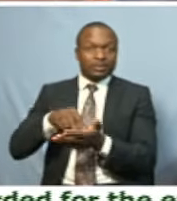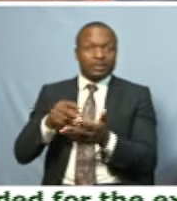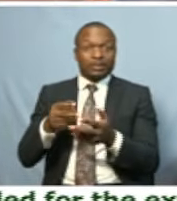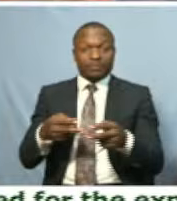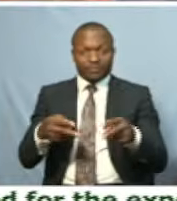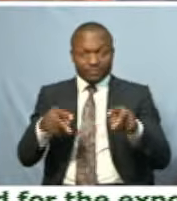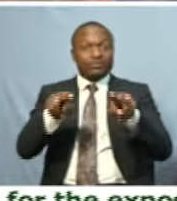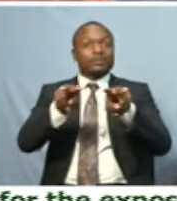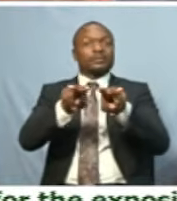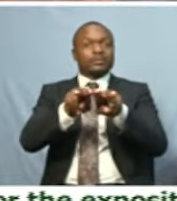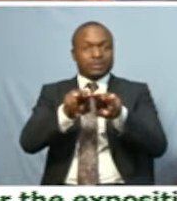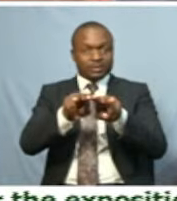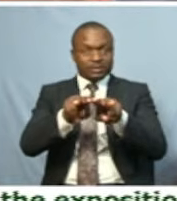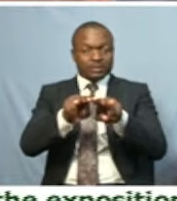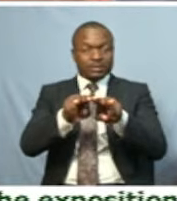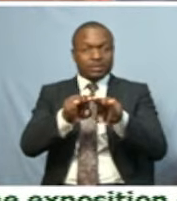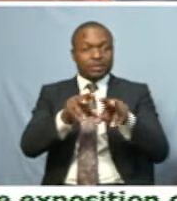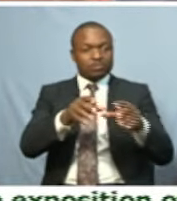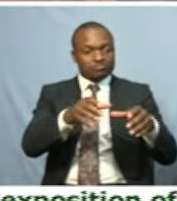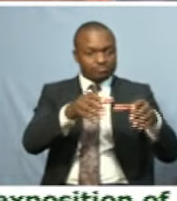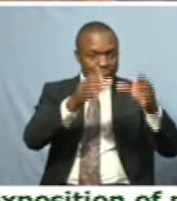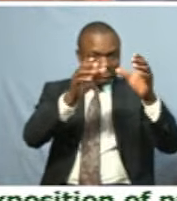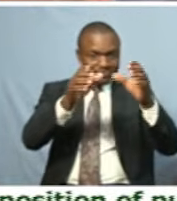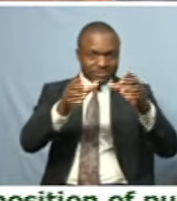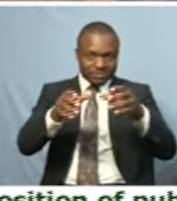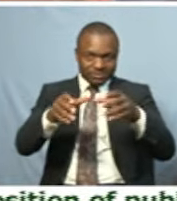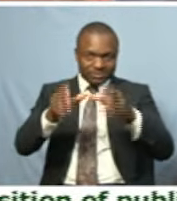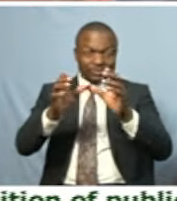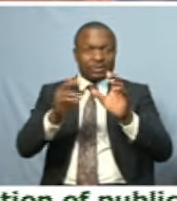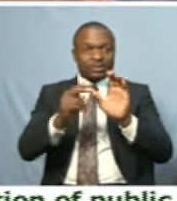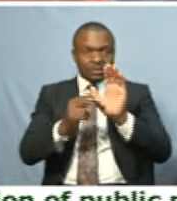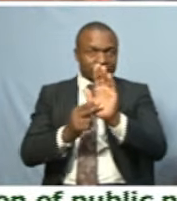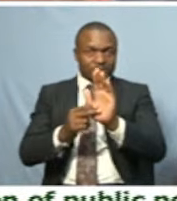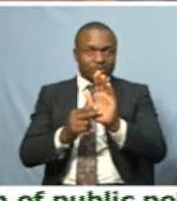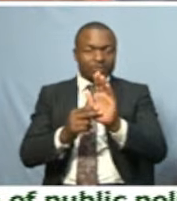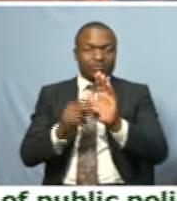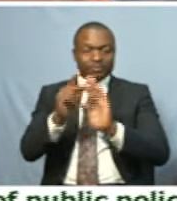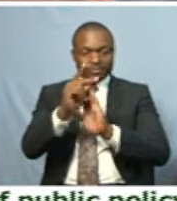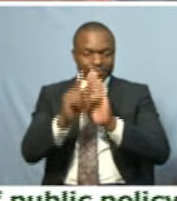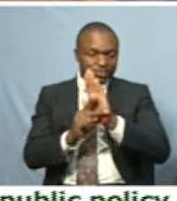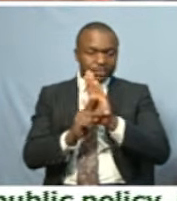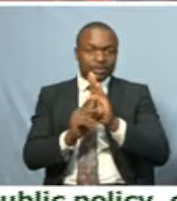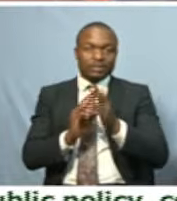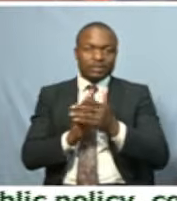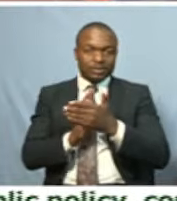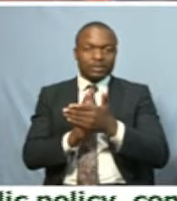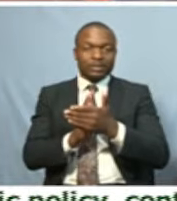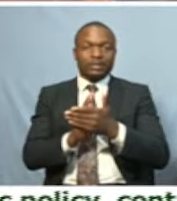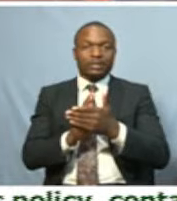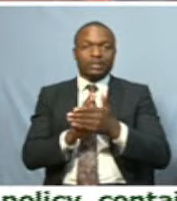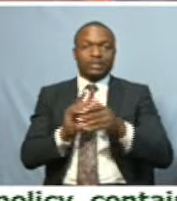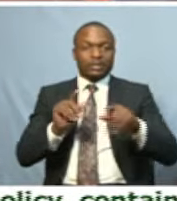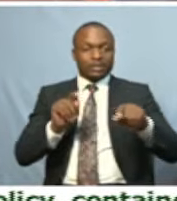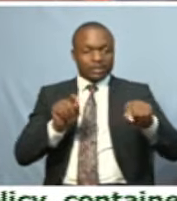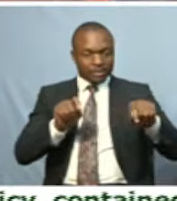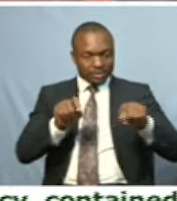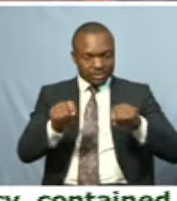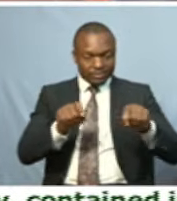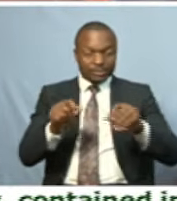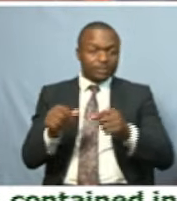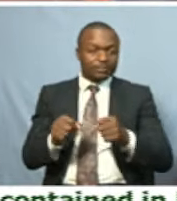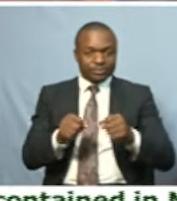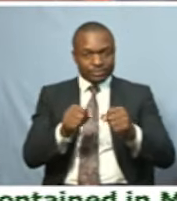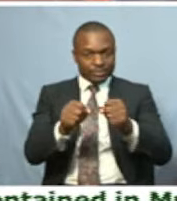values are the pillars that shape our policies, guide our governance system, and define who we